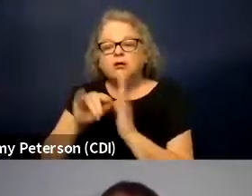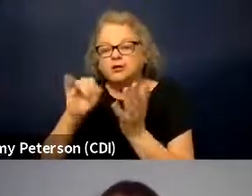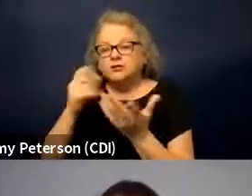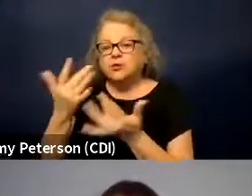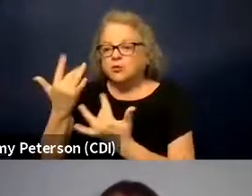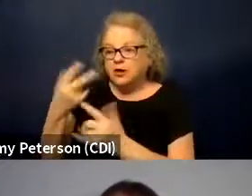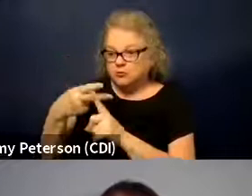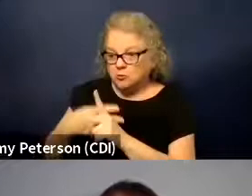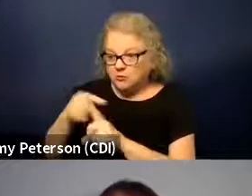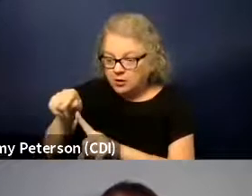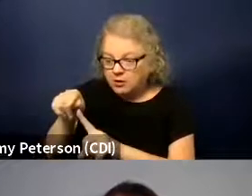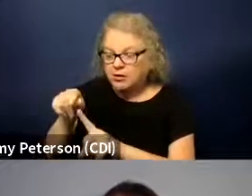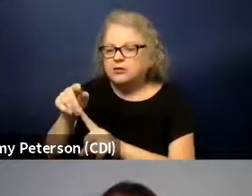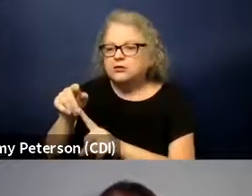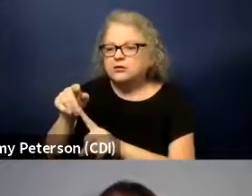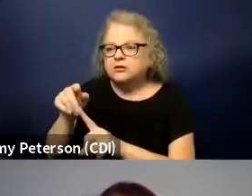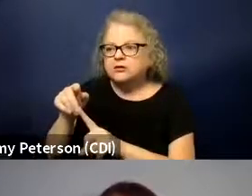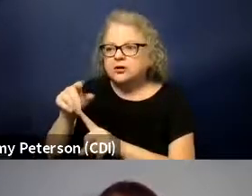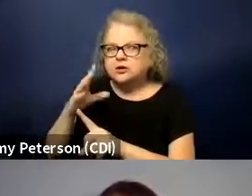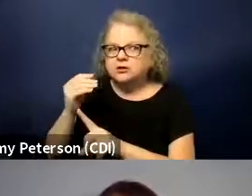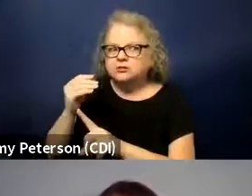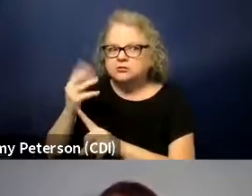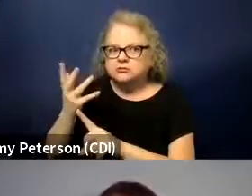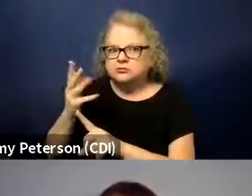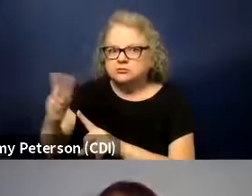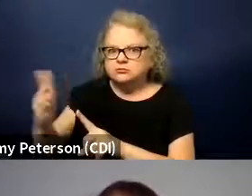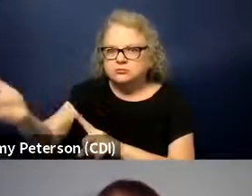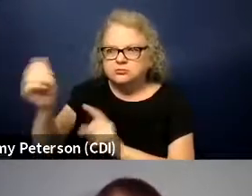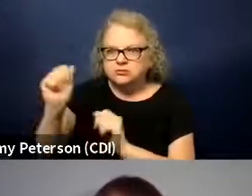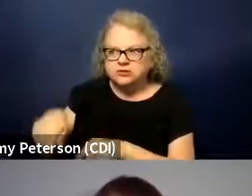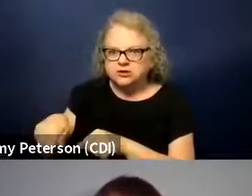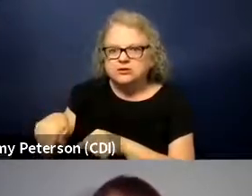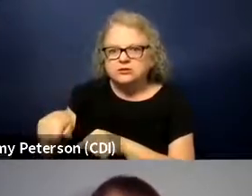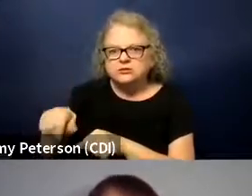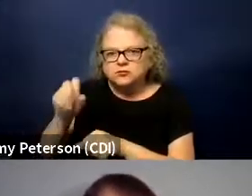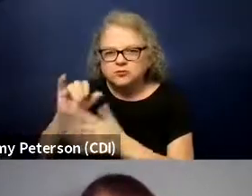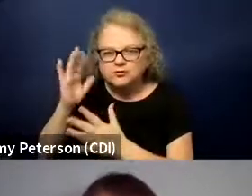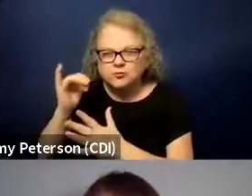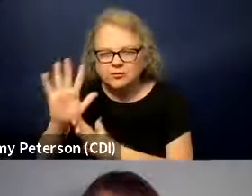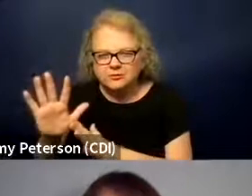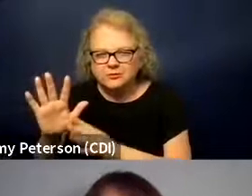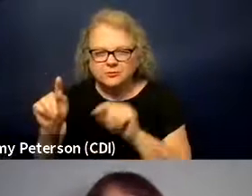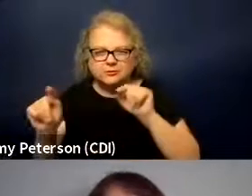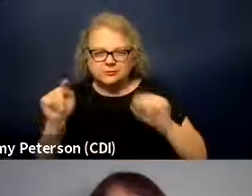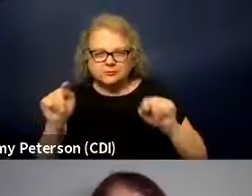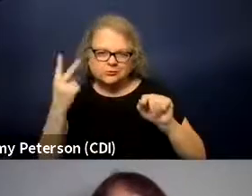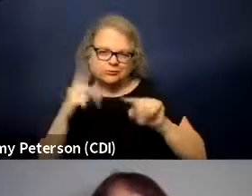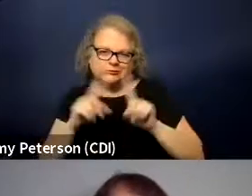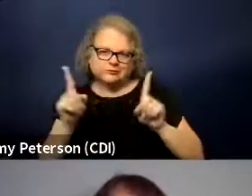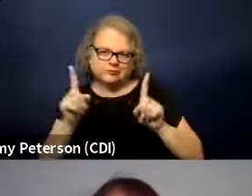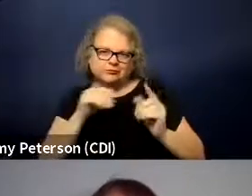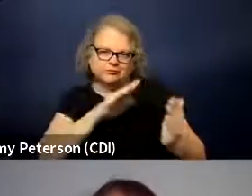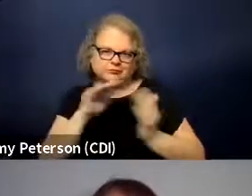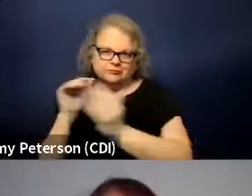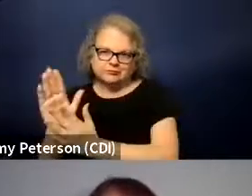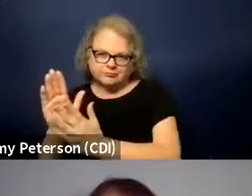a minimum of 6 months of safety data. Pfizer, in fact, gave